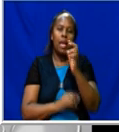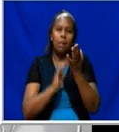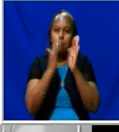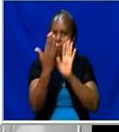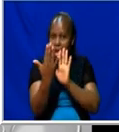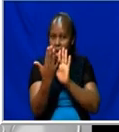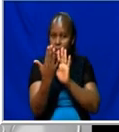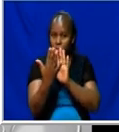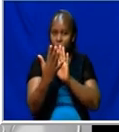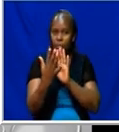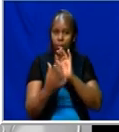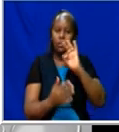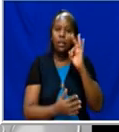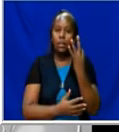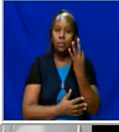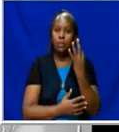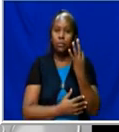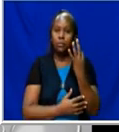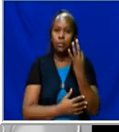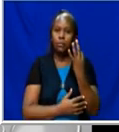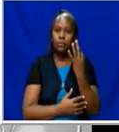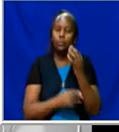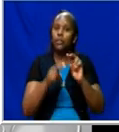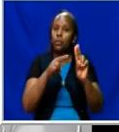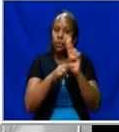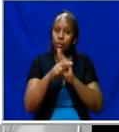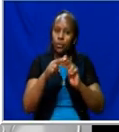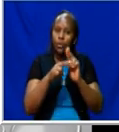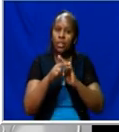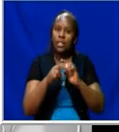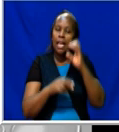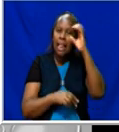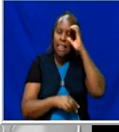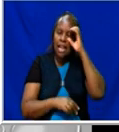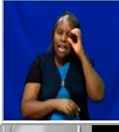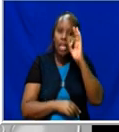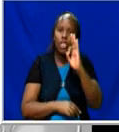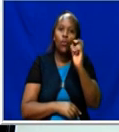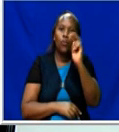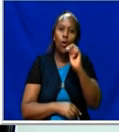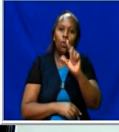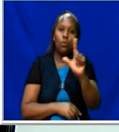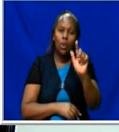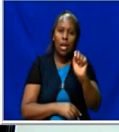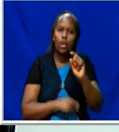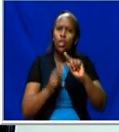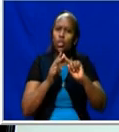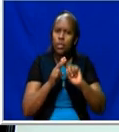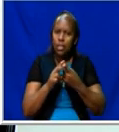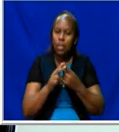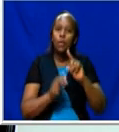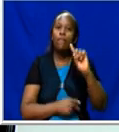And the third one is using the lens formula. So we will start with the first